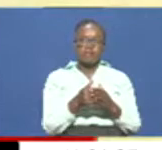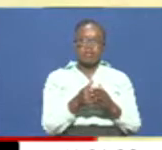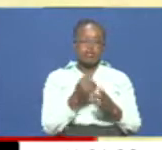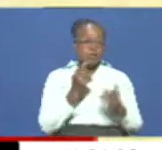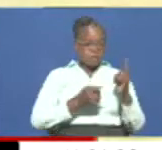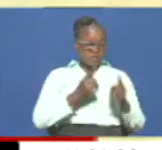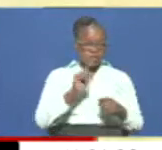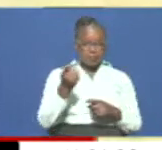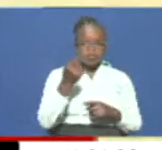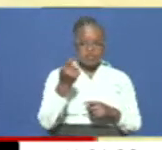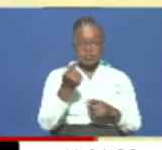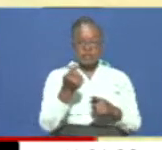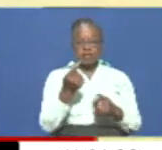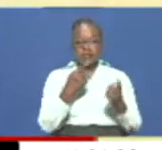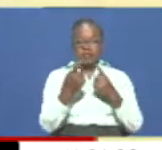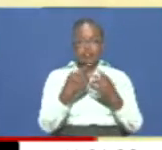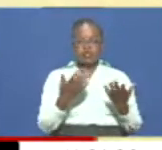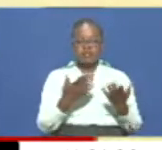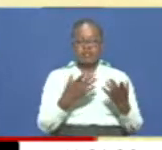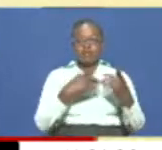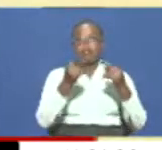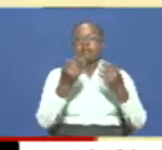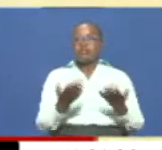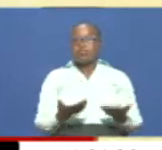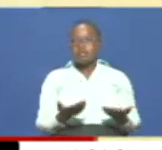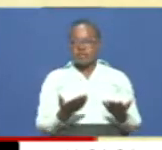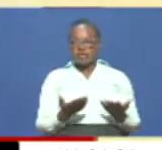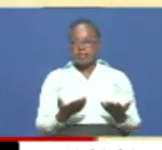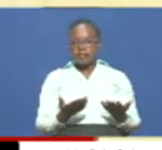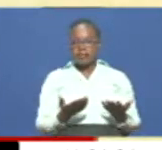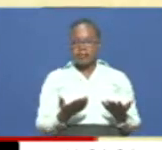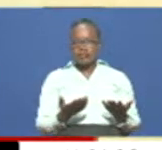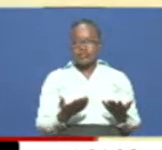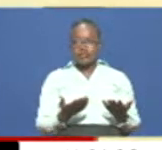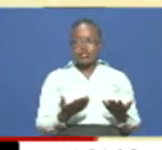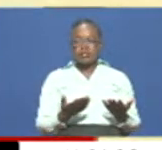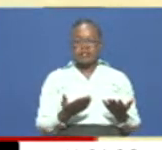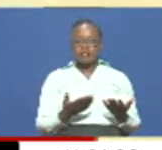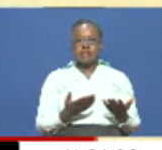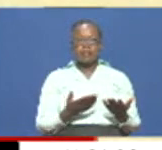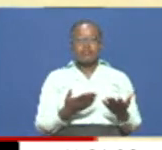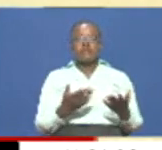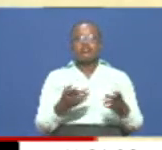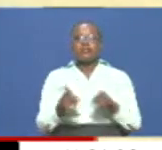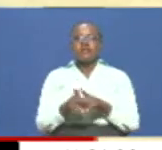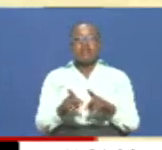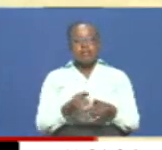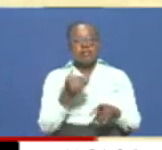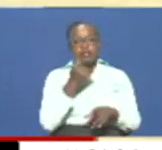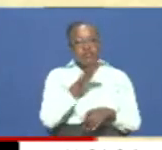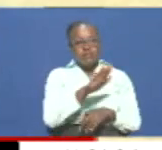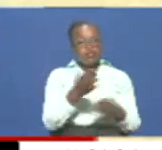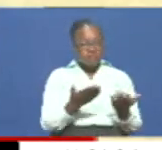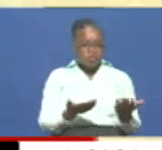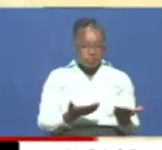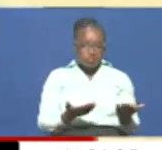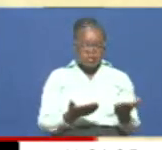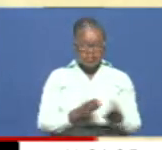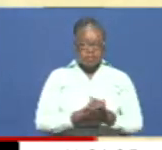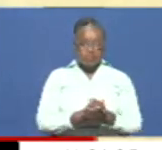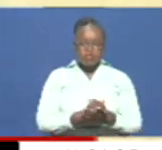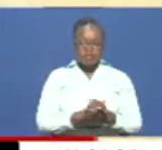tell us where we are heading wrong and where they are going wrong also. This is good. We